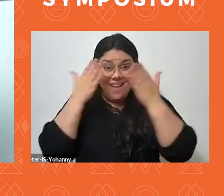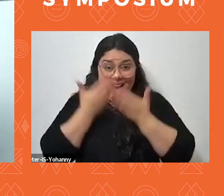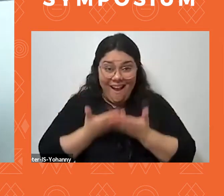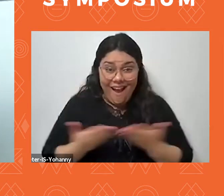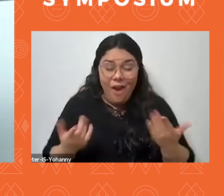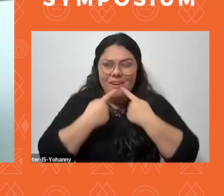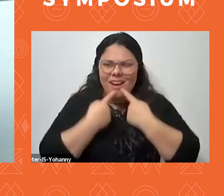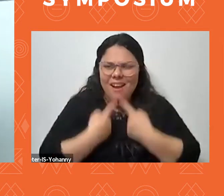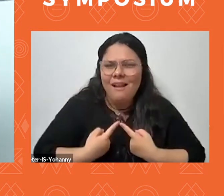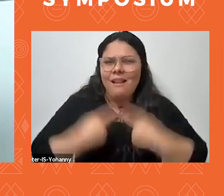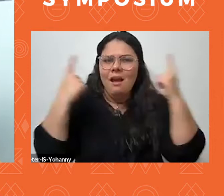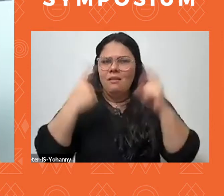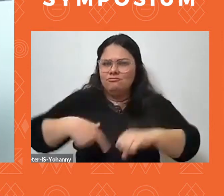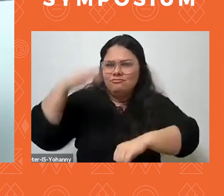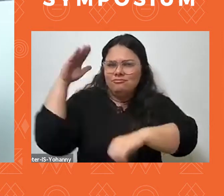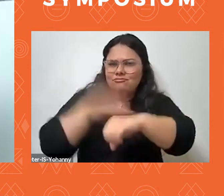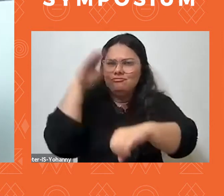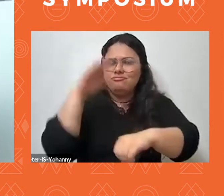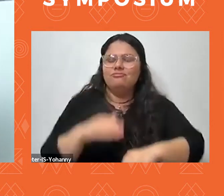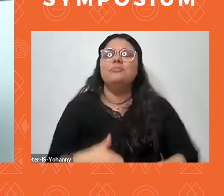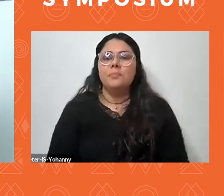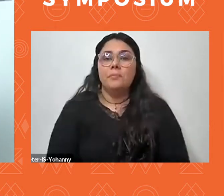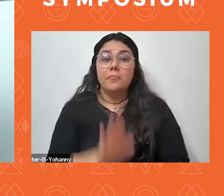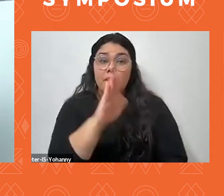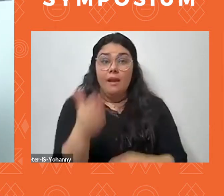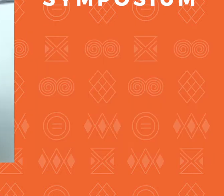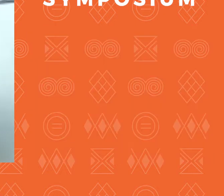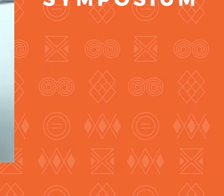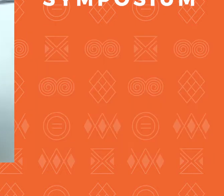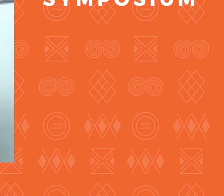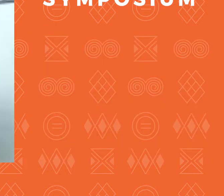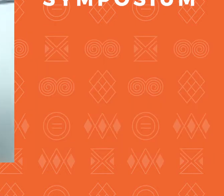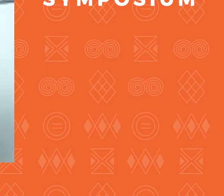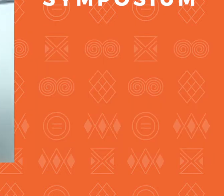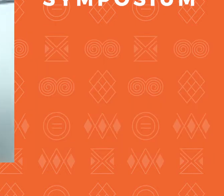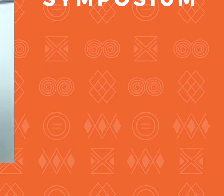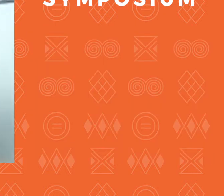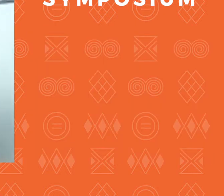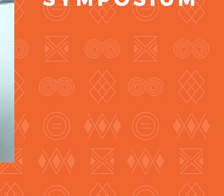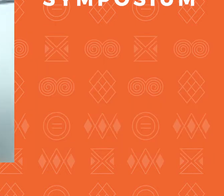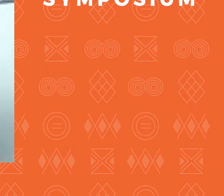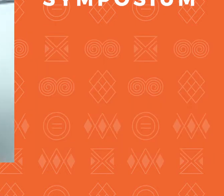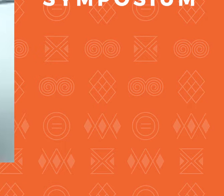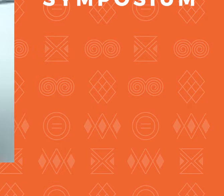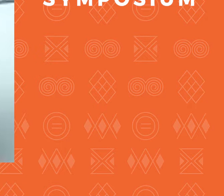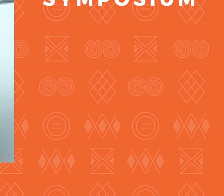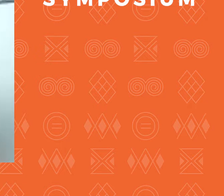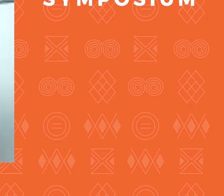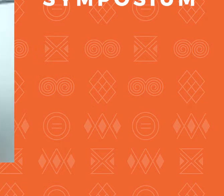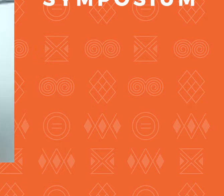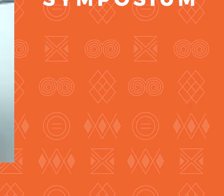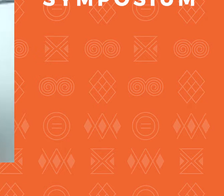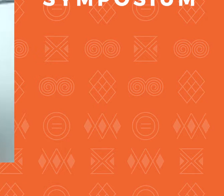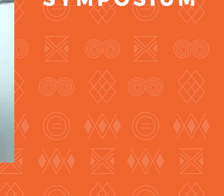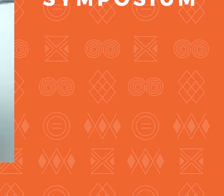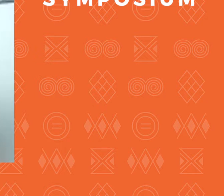do this, we're going to play a video that highlights the key commitments, because you did say, Taina, that this has been a journey.